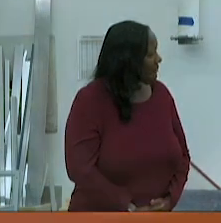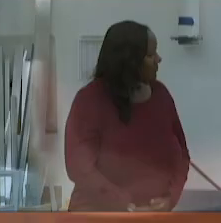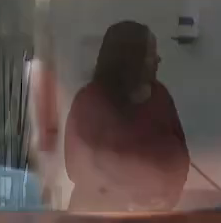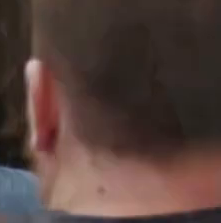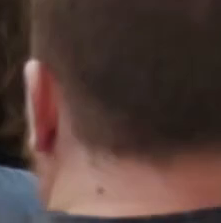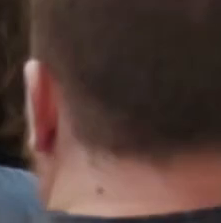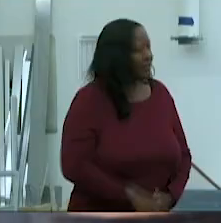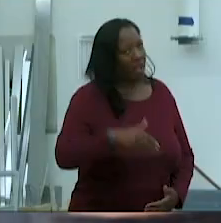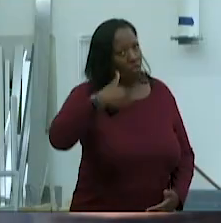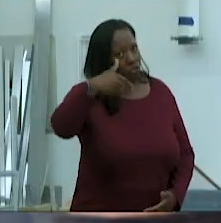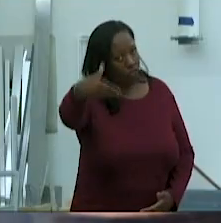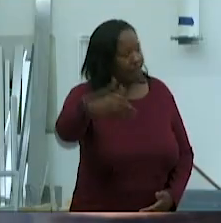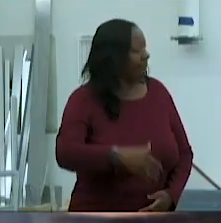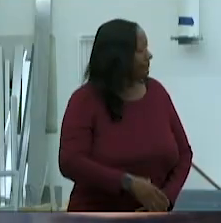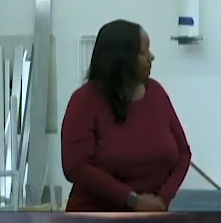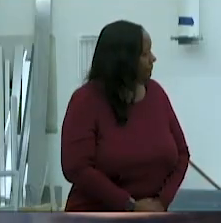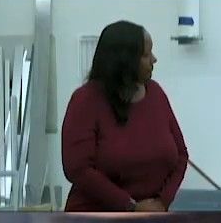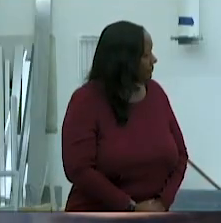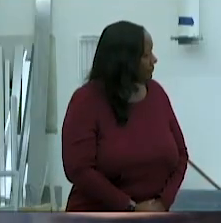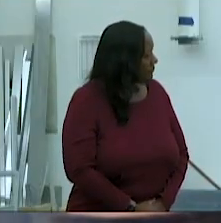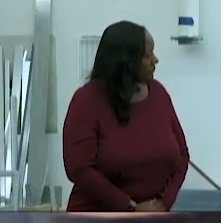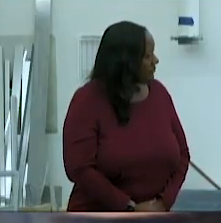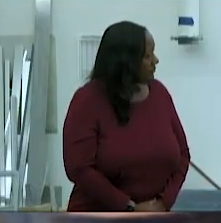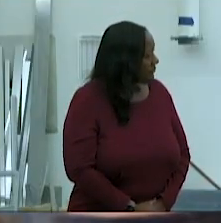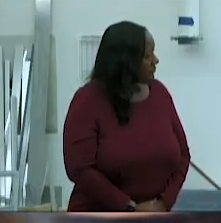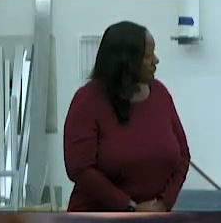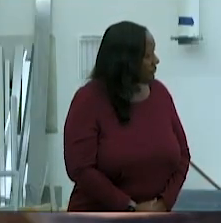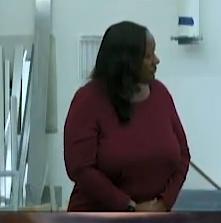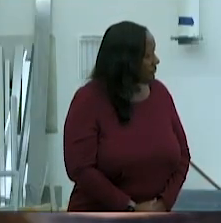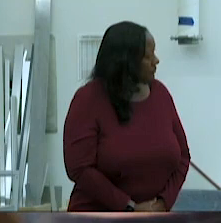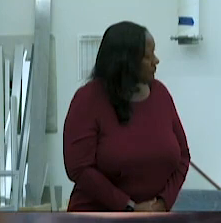Yeah, sorry. I'm trying to scroll through the notes.